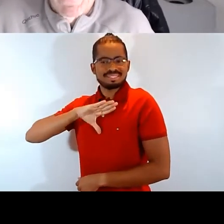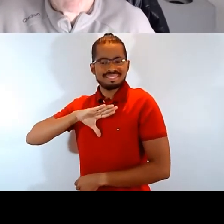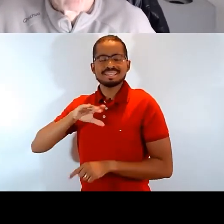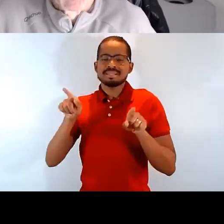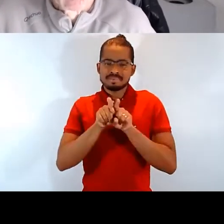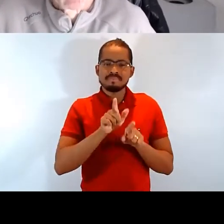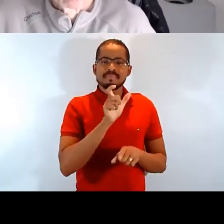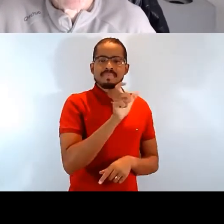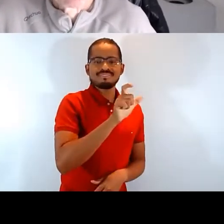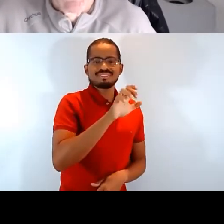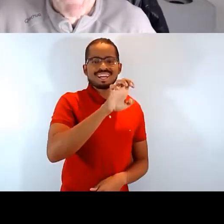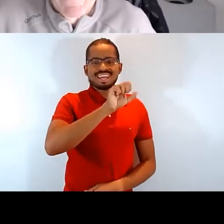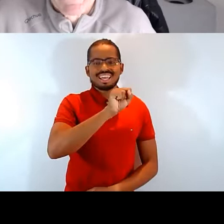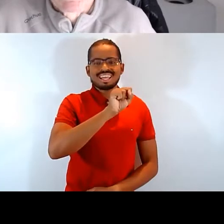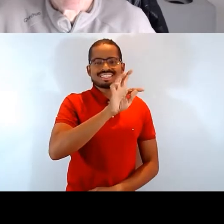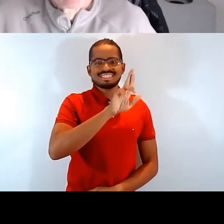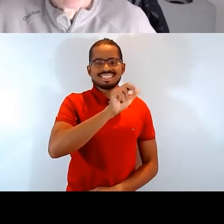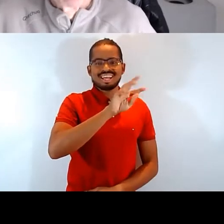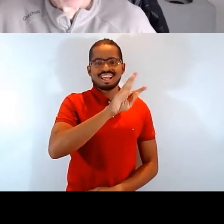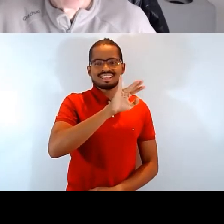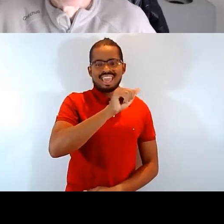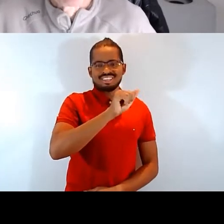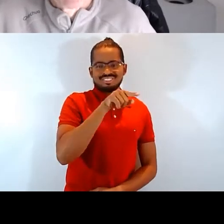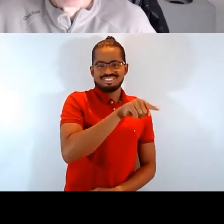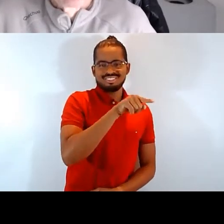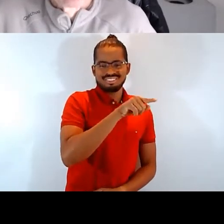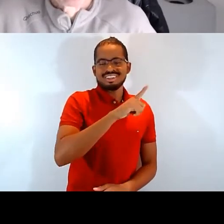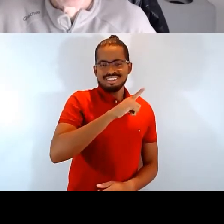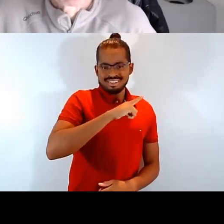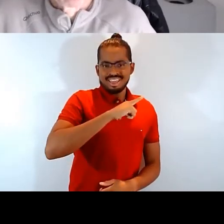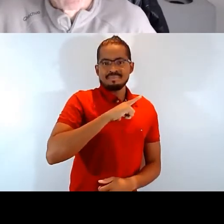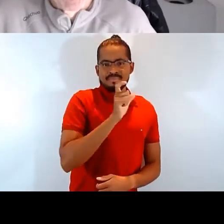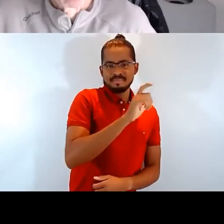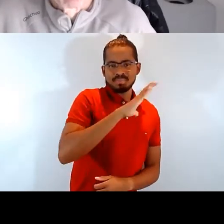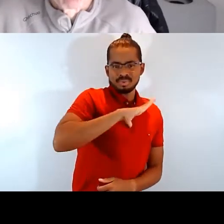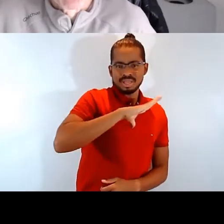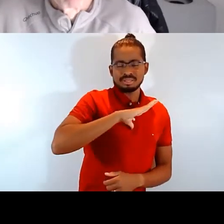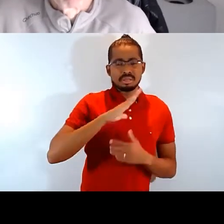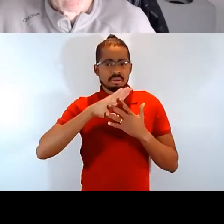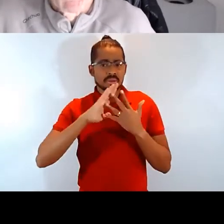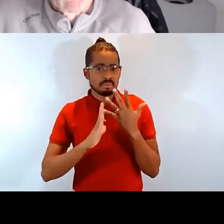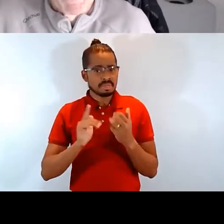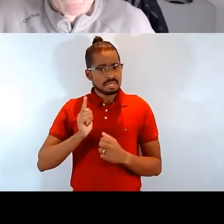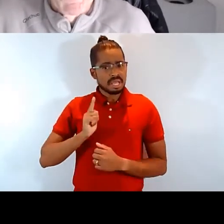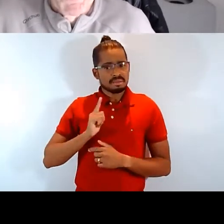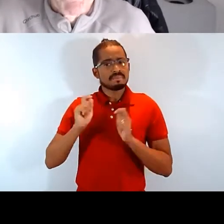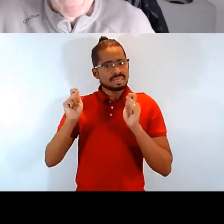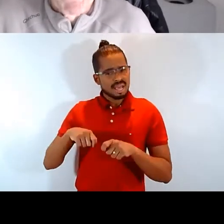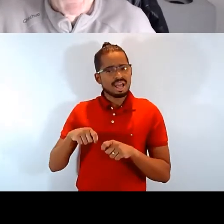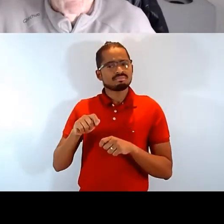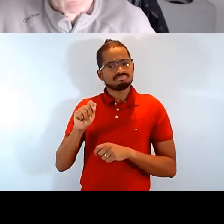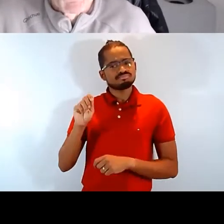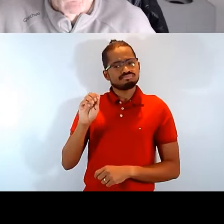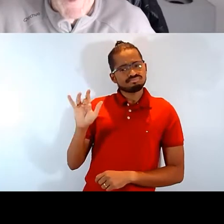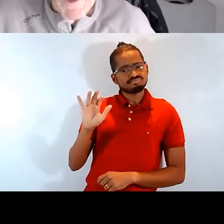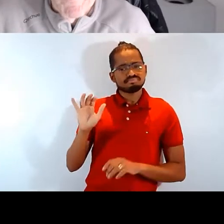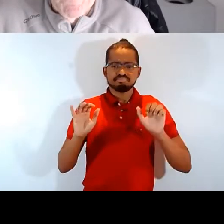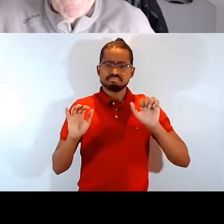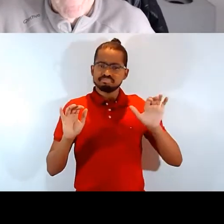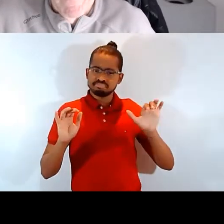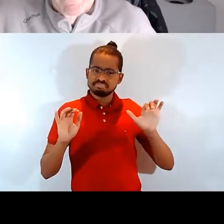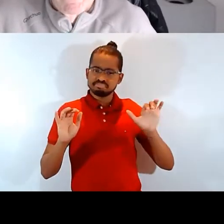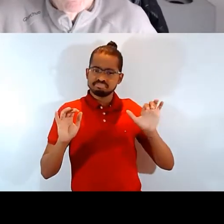strategies. I'm not sure about Libras, but I guess perhaps with some finger spelling, you can make the difference as